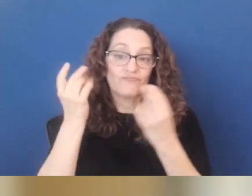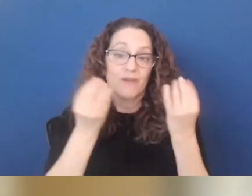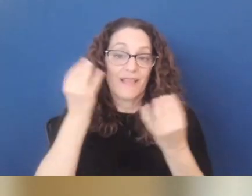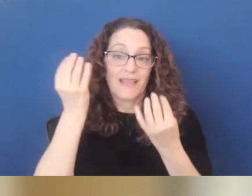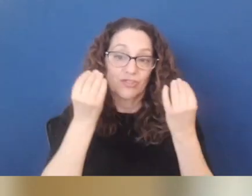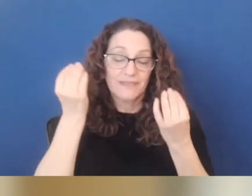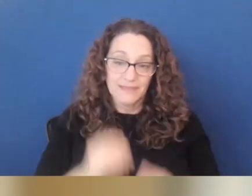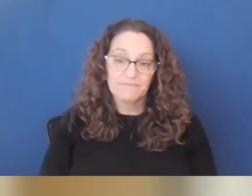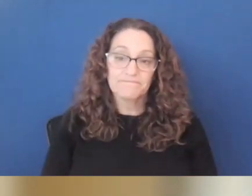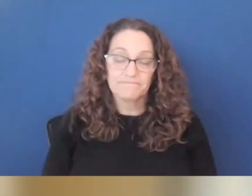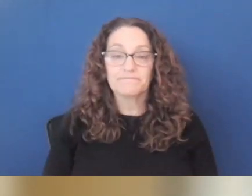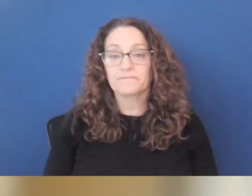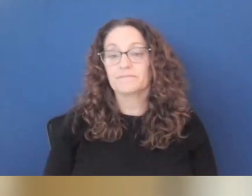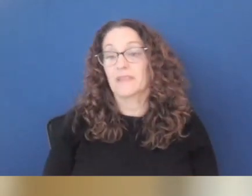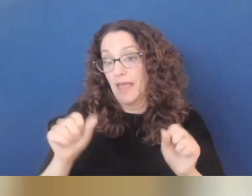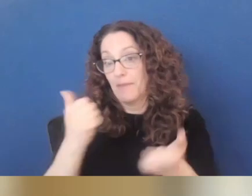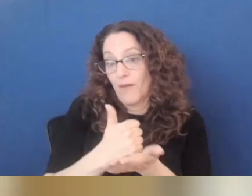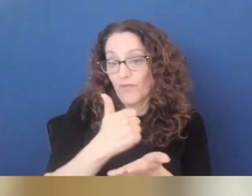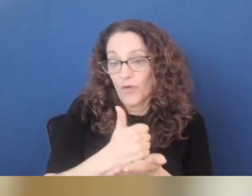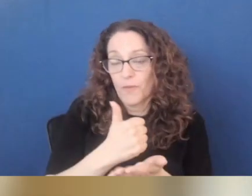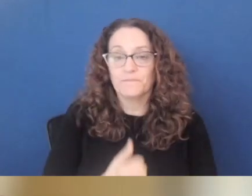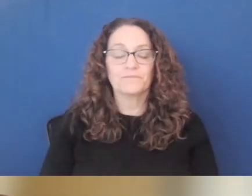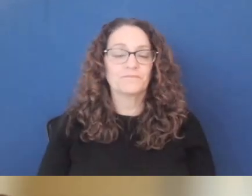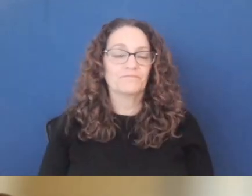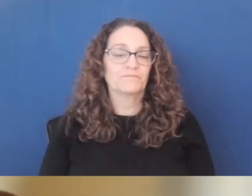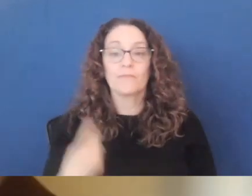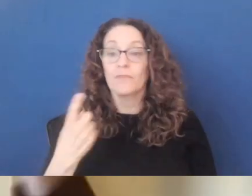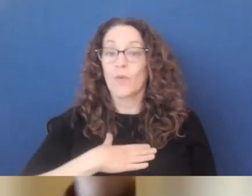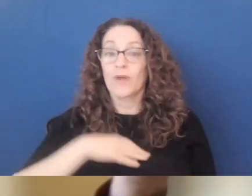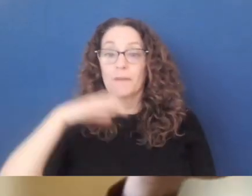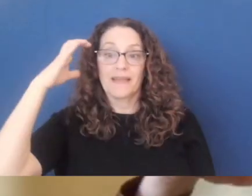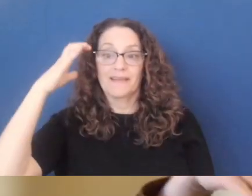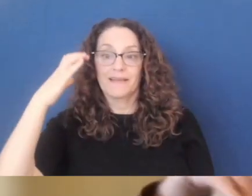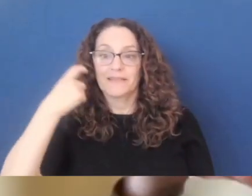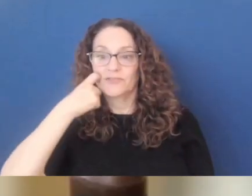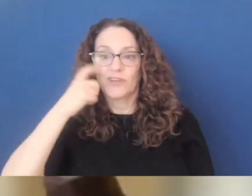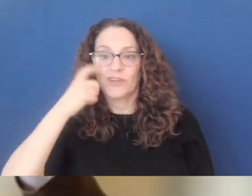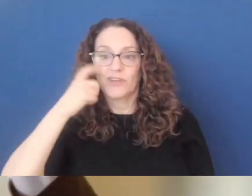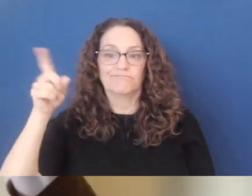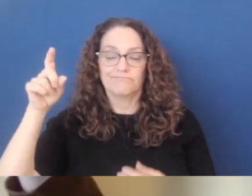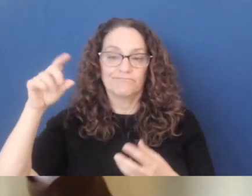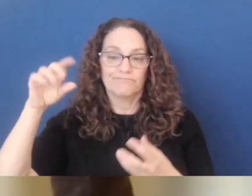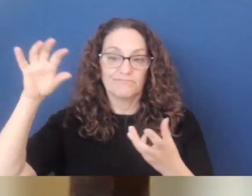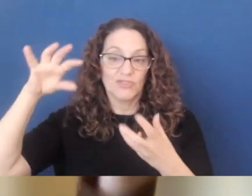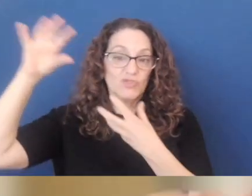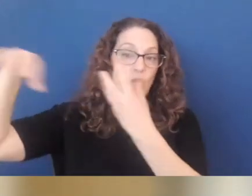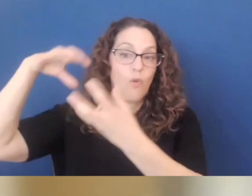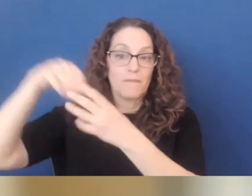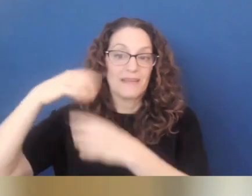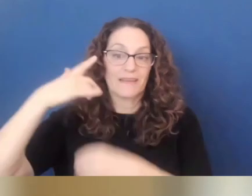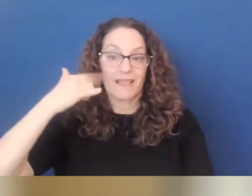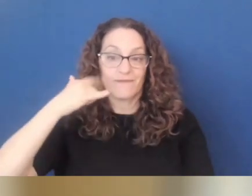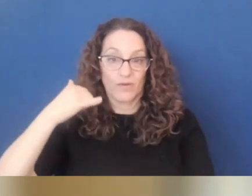I have a cousin who was just in the storm in California just last week, was driving, and a tree